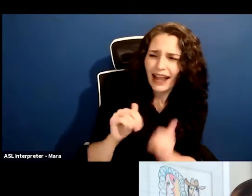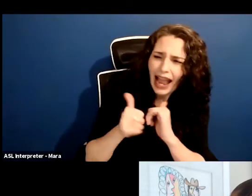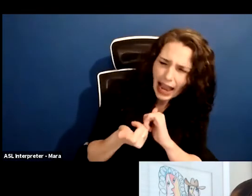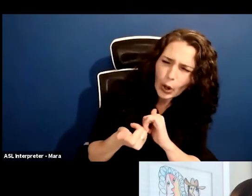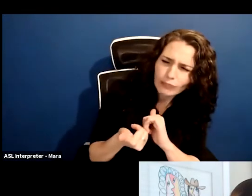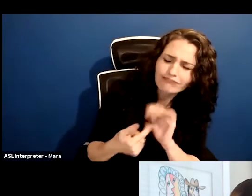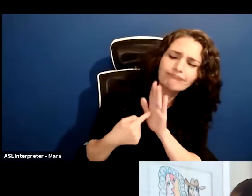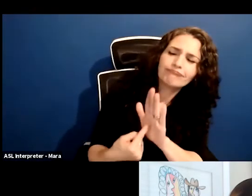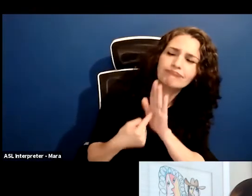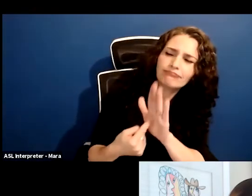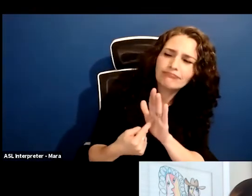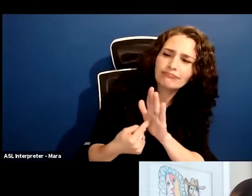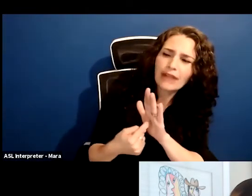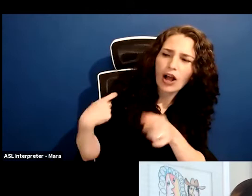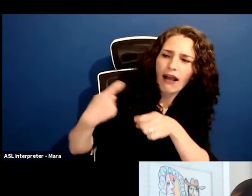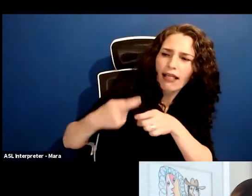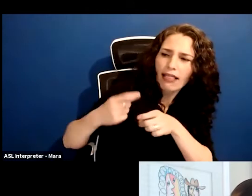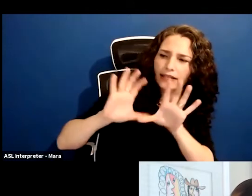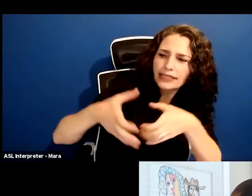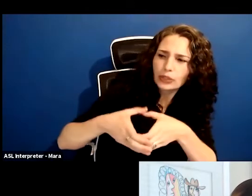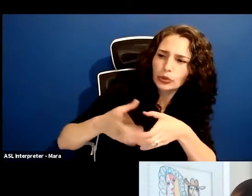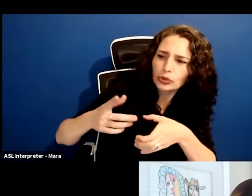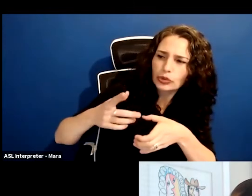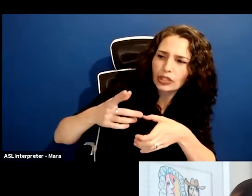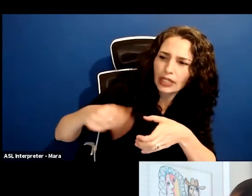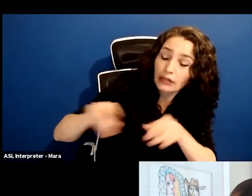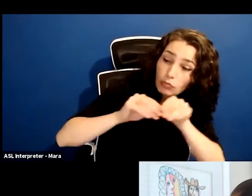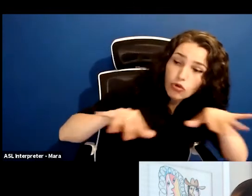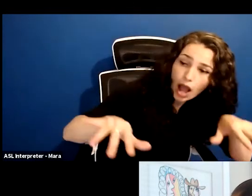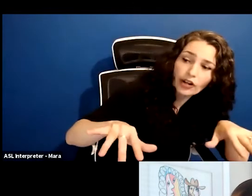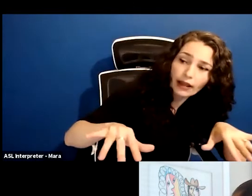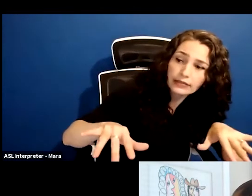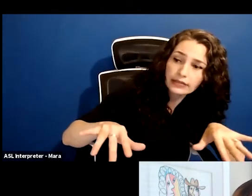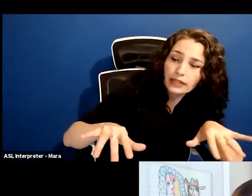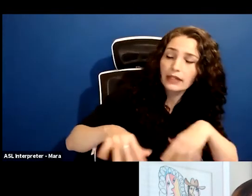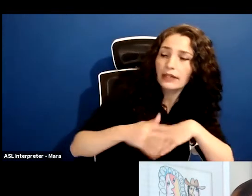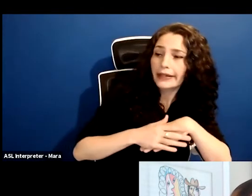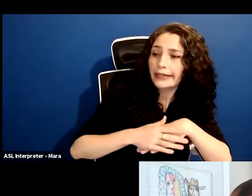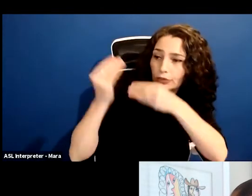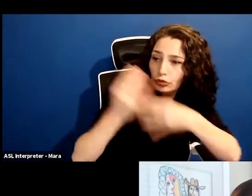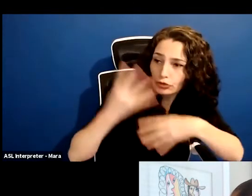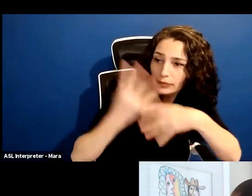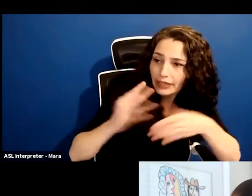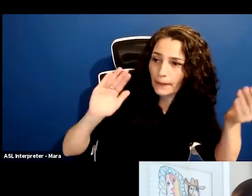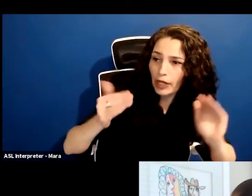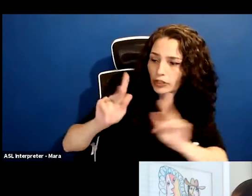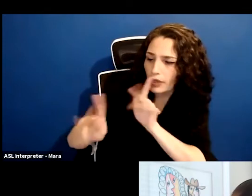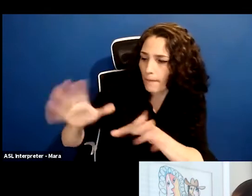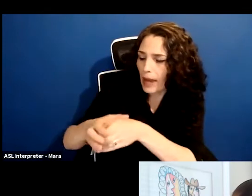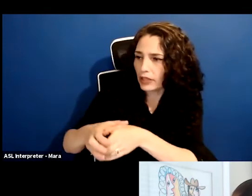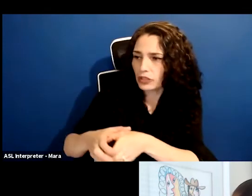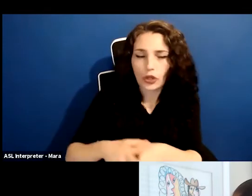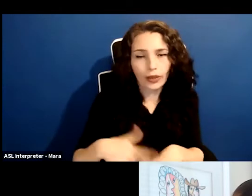representative are Latinos in the broadcast, cable, and streaming versus the population? I mean, so we have broadcasts that say